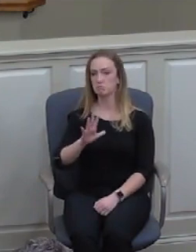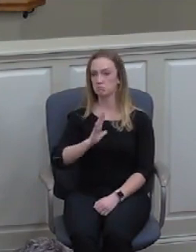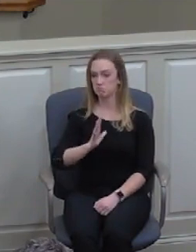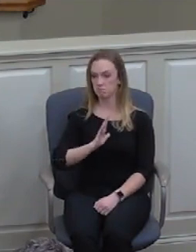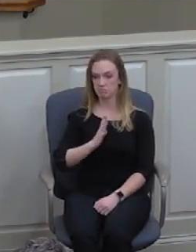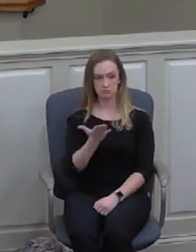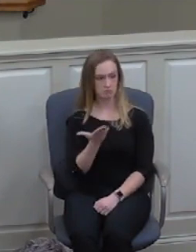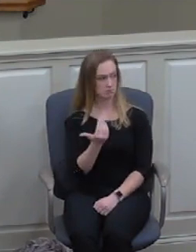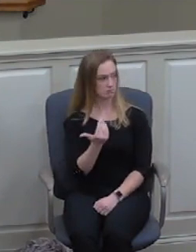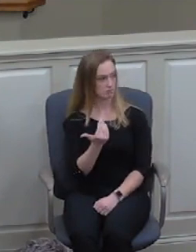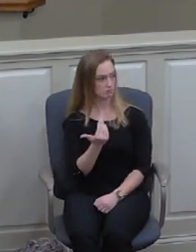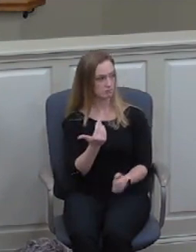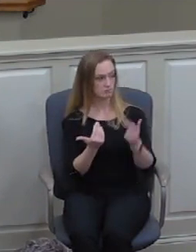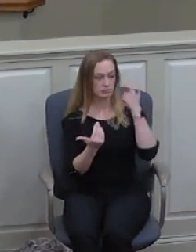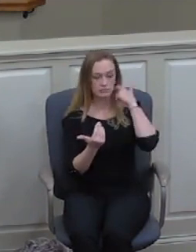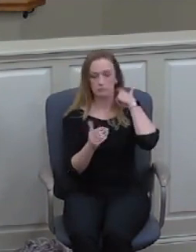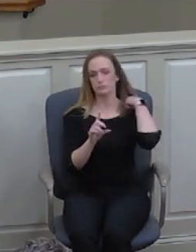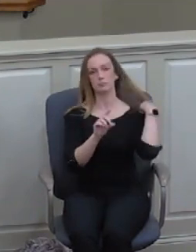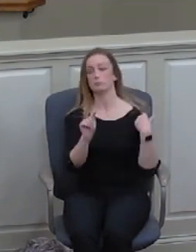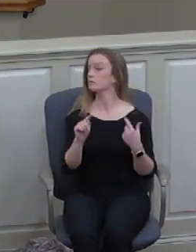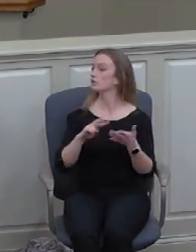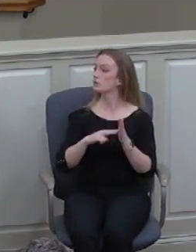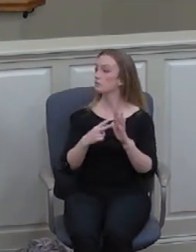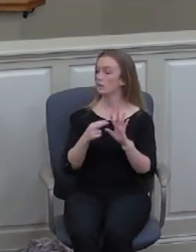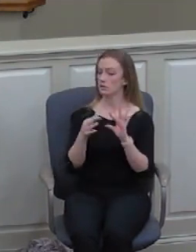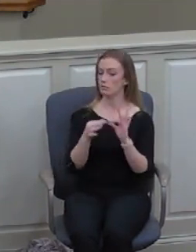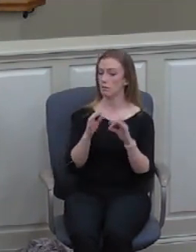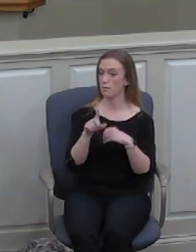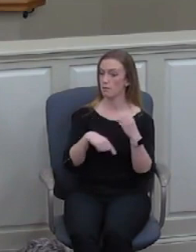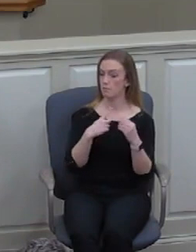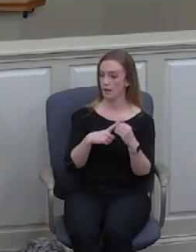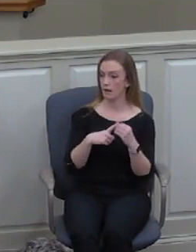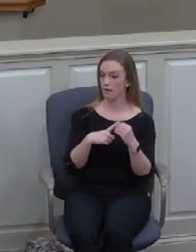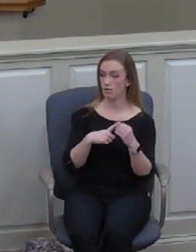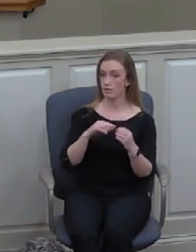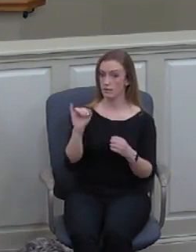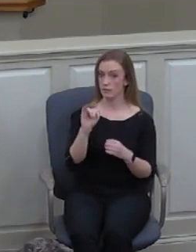Yeah. Comment on the insurance tax? Yeah.